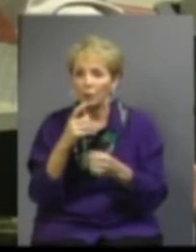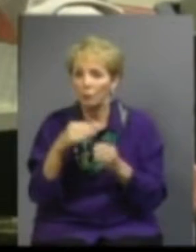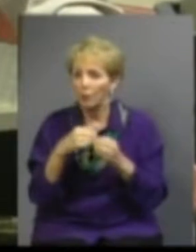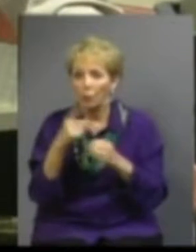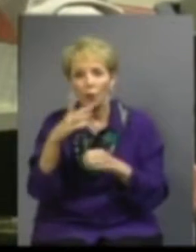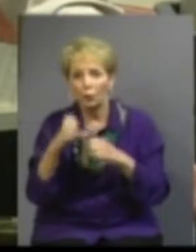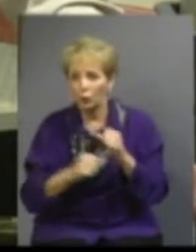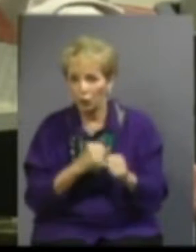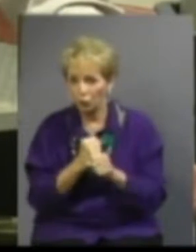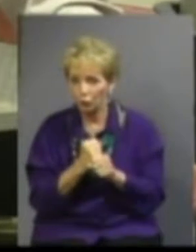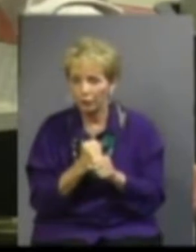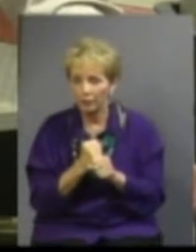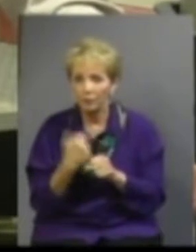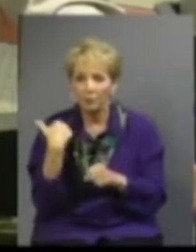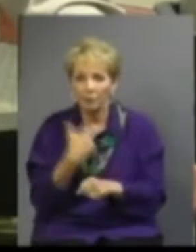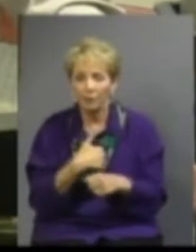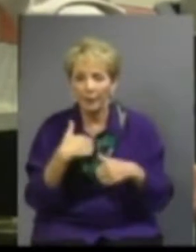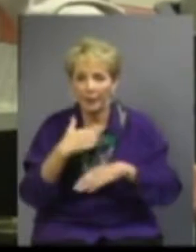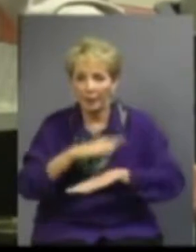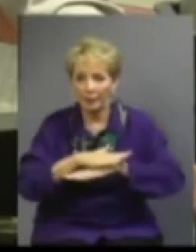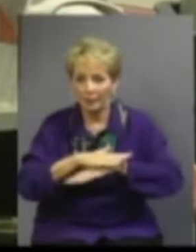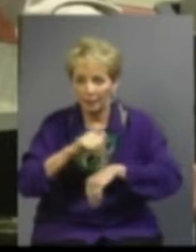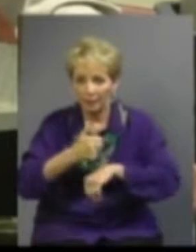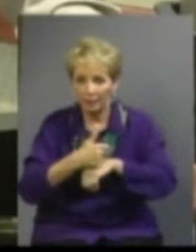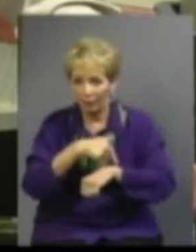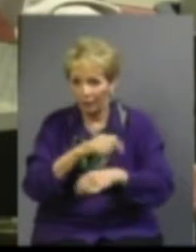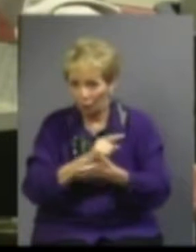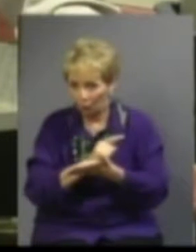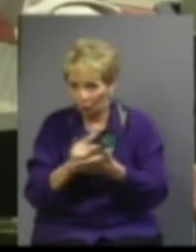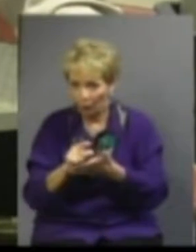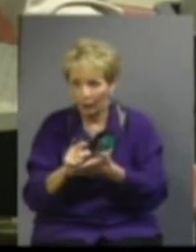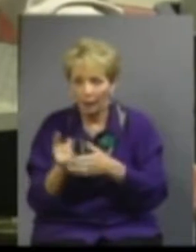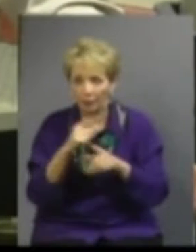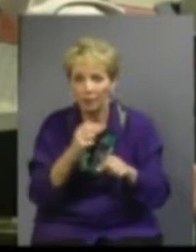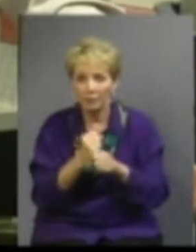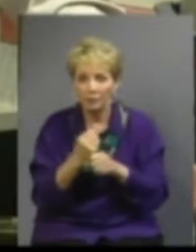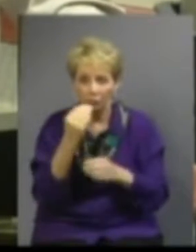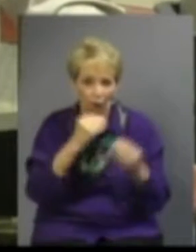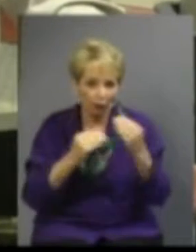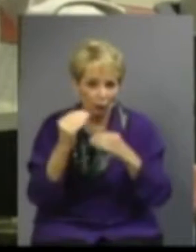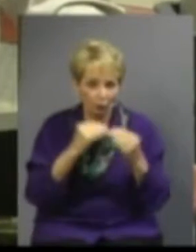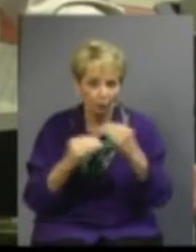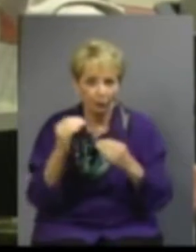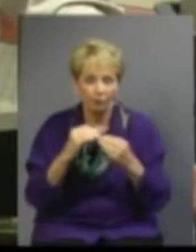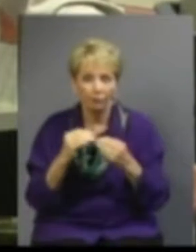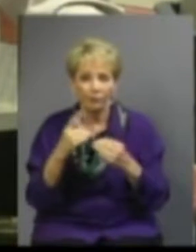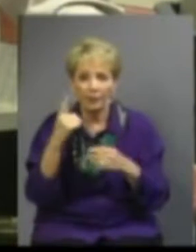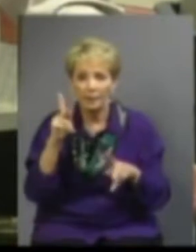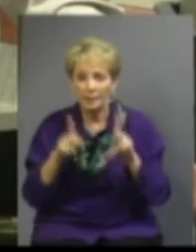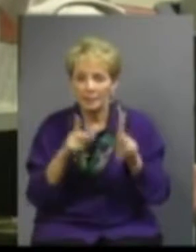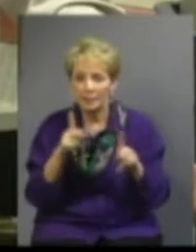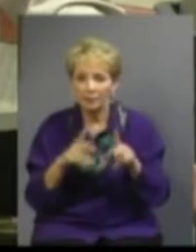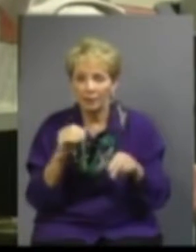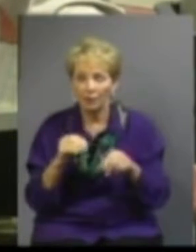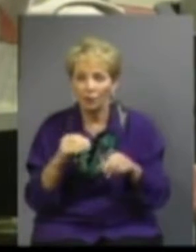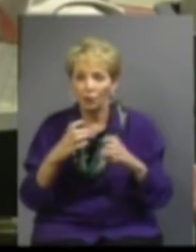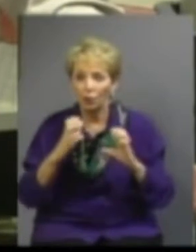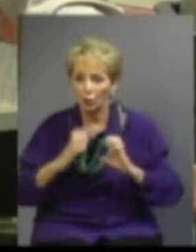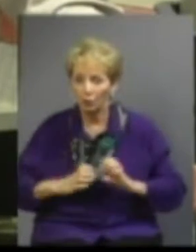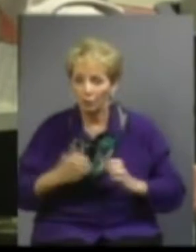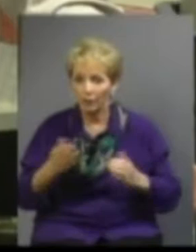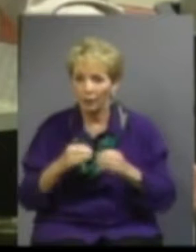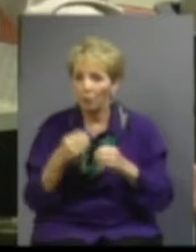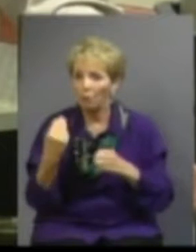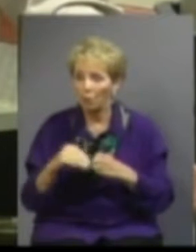years. We have a table set up front all week, and come by and get refreshments for the citizens and electrical customers of the city of